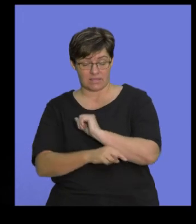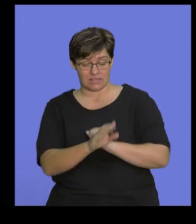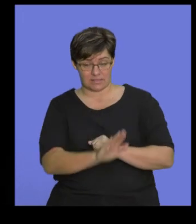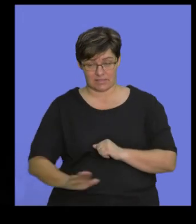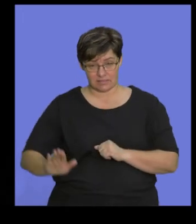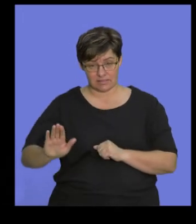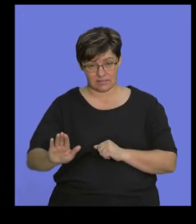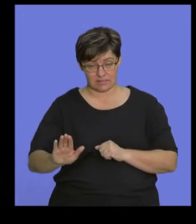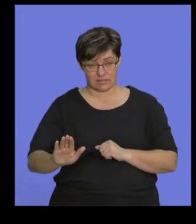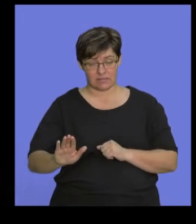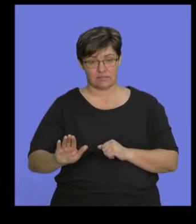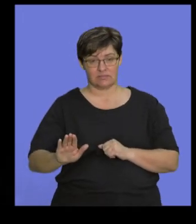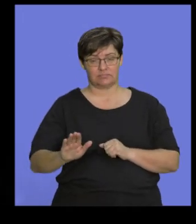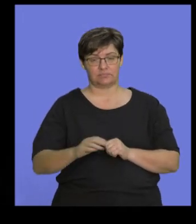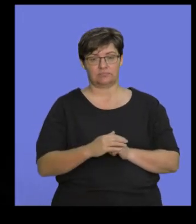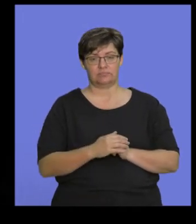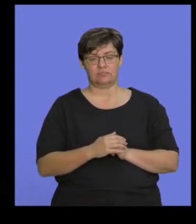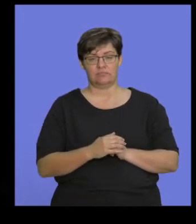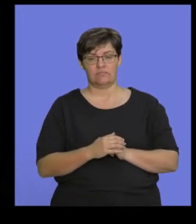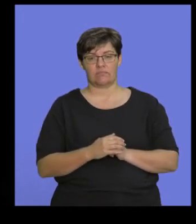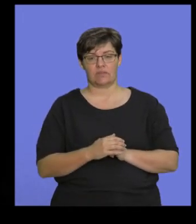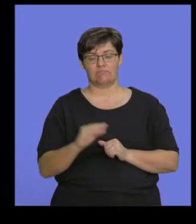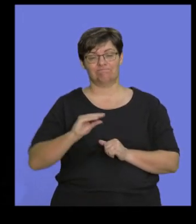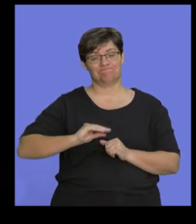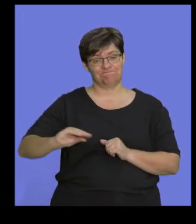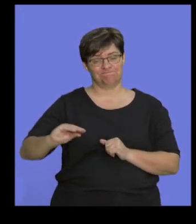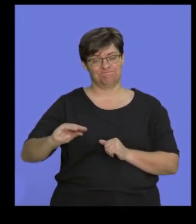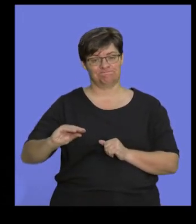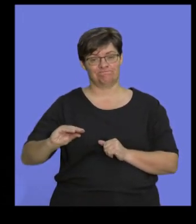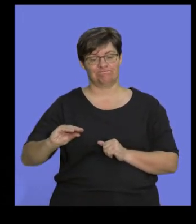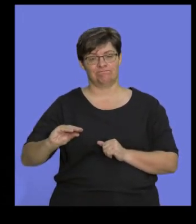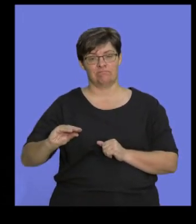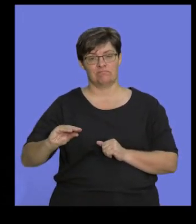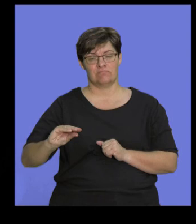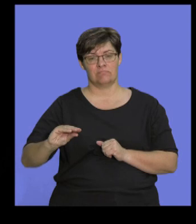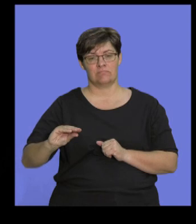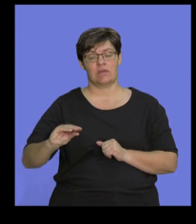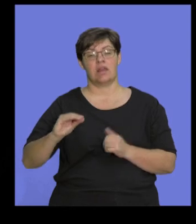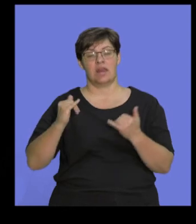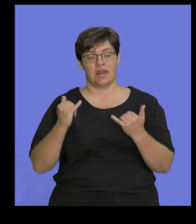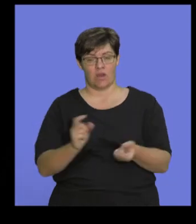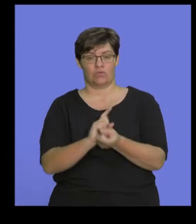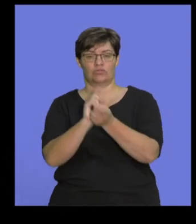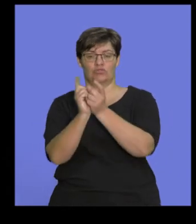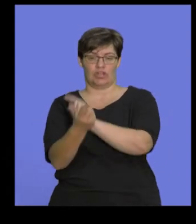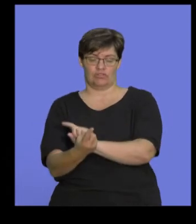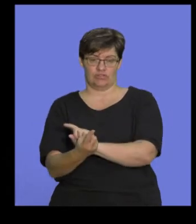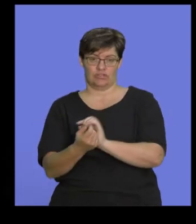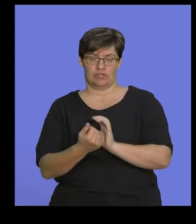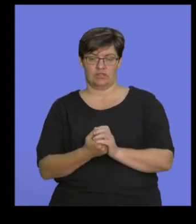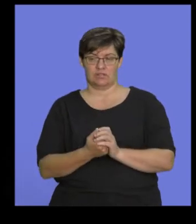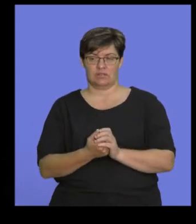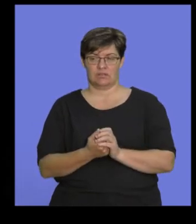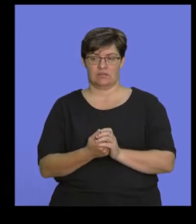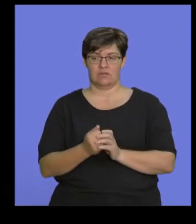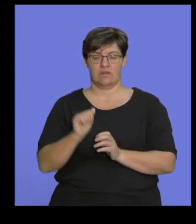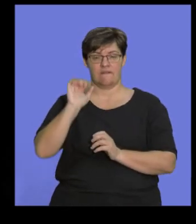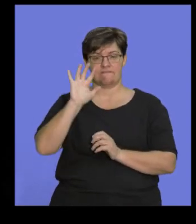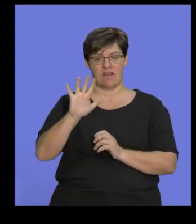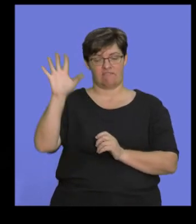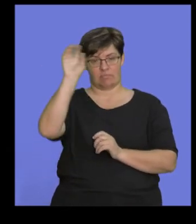of her investment, it actually now became the